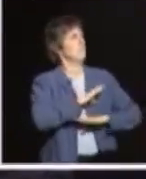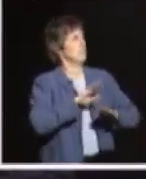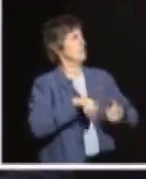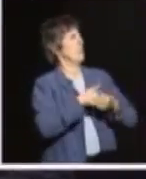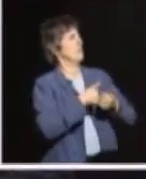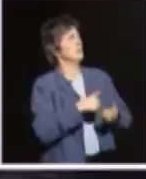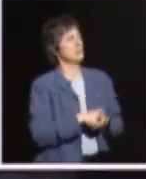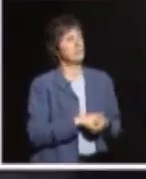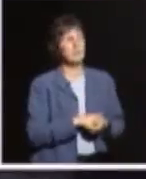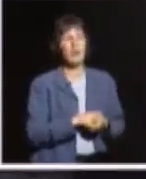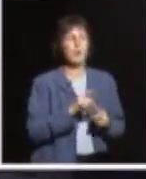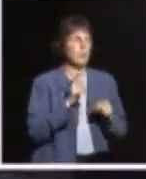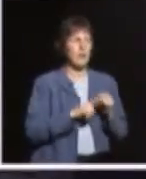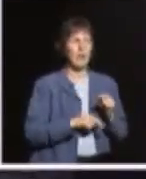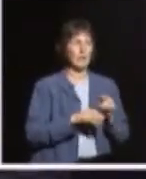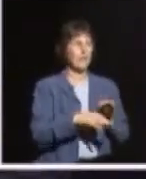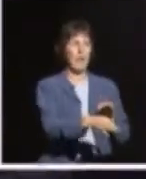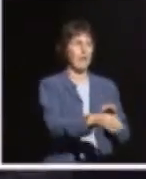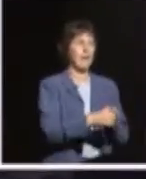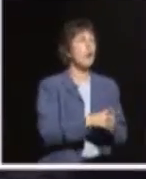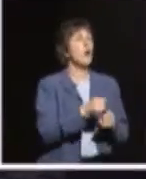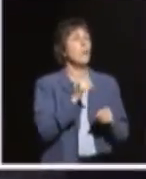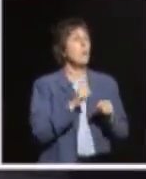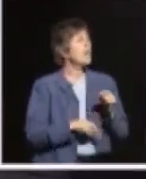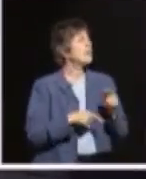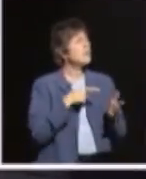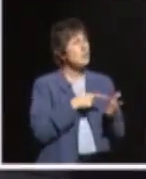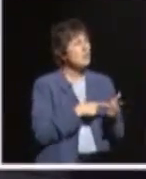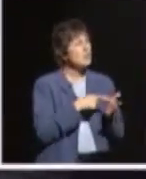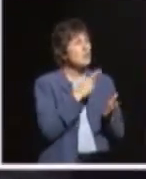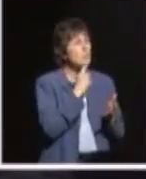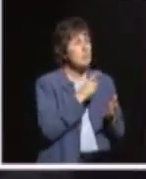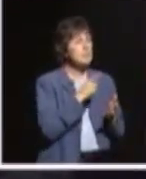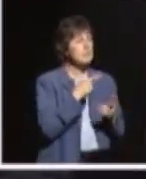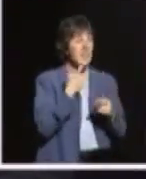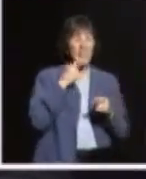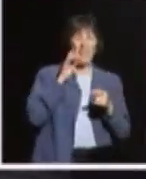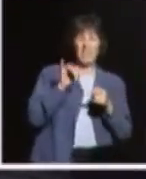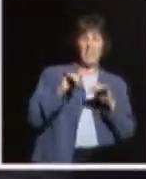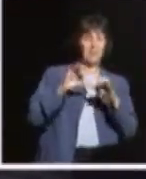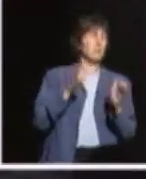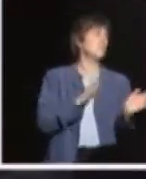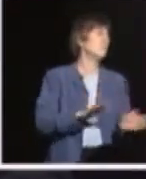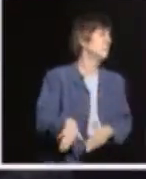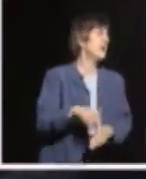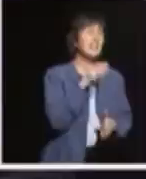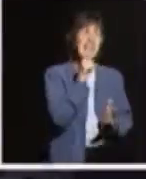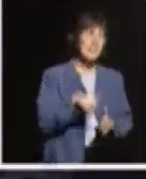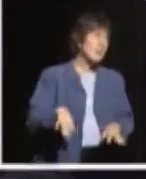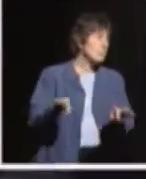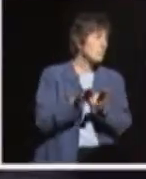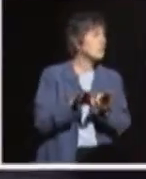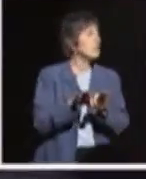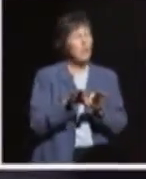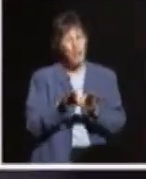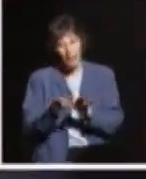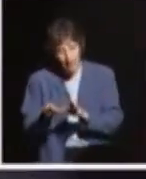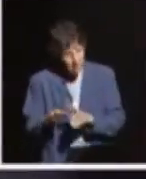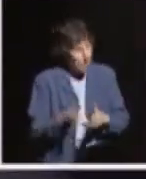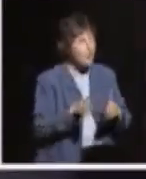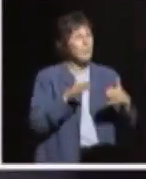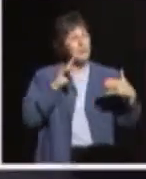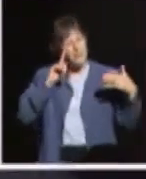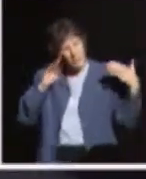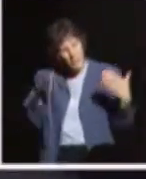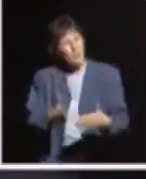to take any segment of the society or any group and leave them behind. We simply need everybody on board in order to do this.